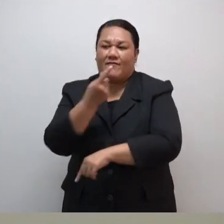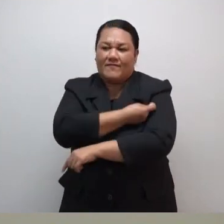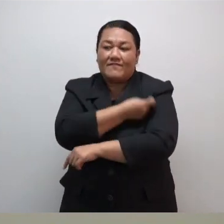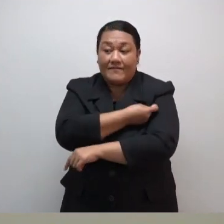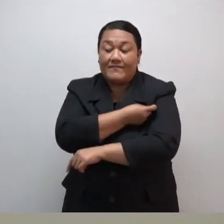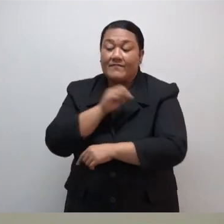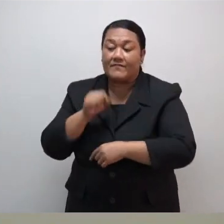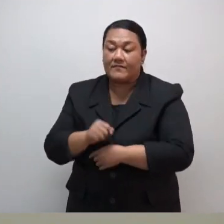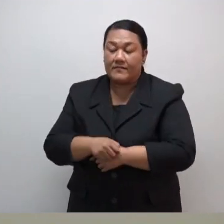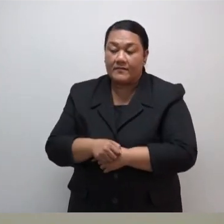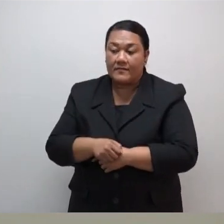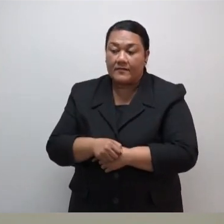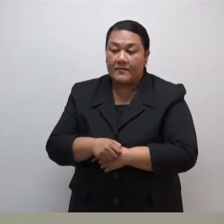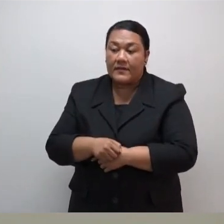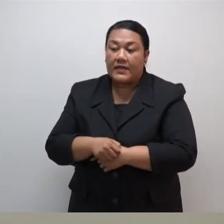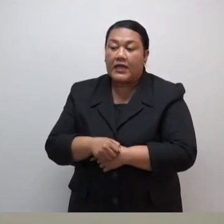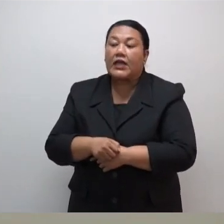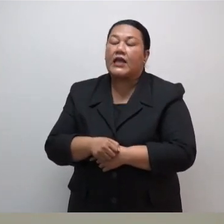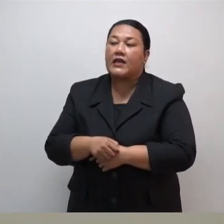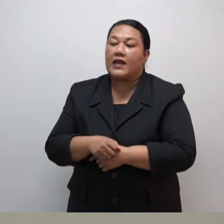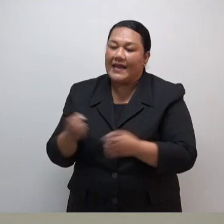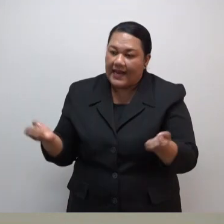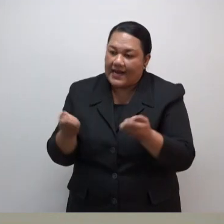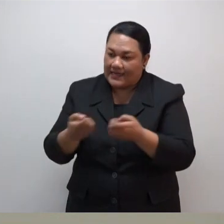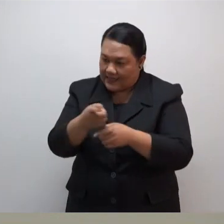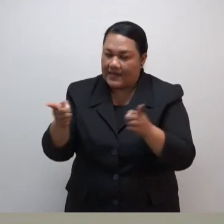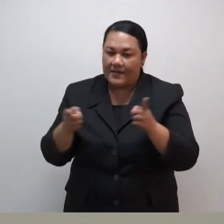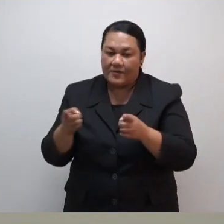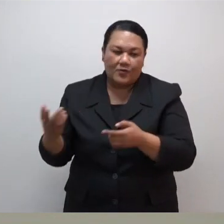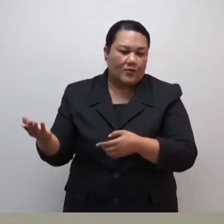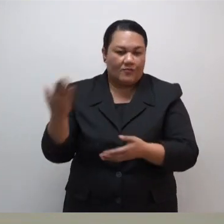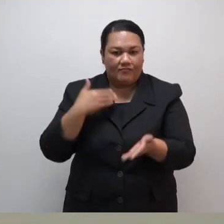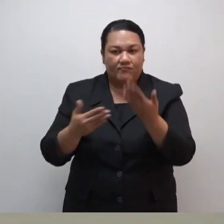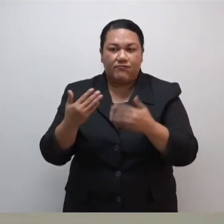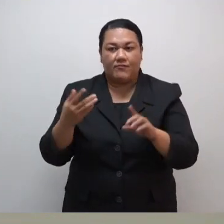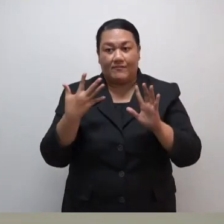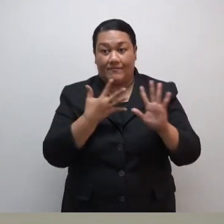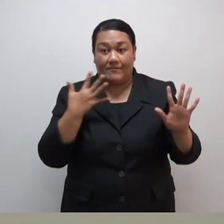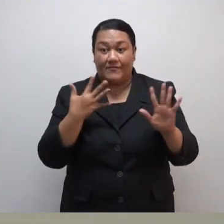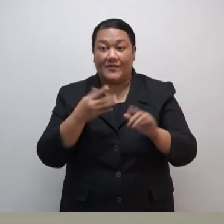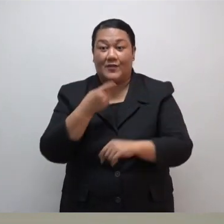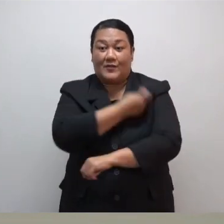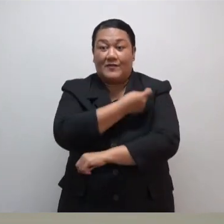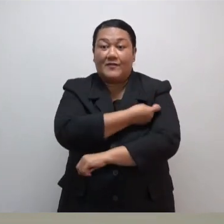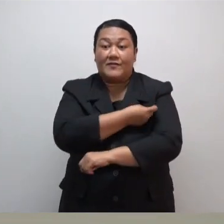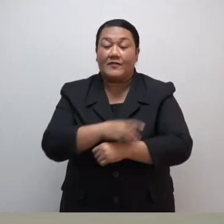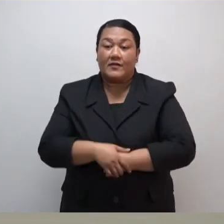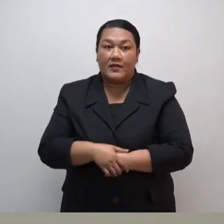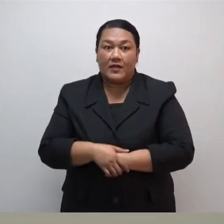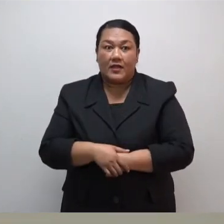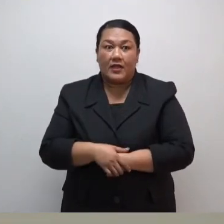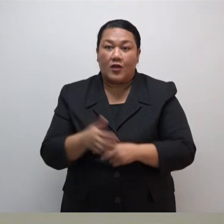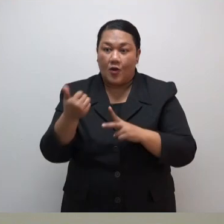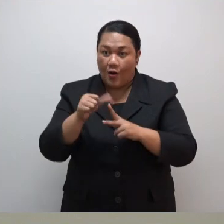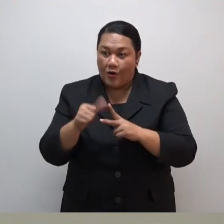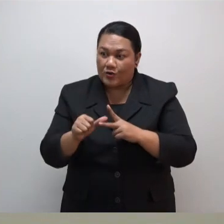to recognize that by getting vaccinated, getting both the doses, you are actually opening yourselves again up to